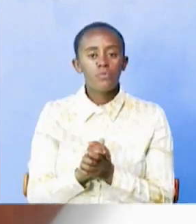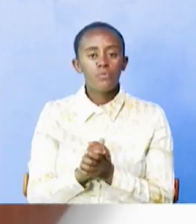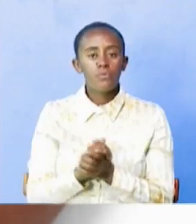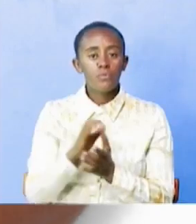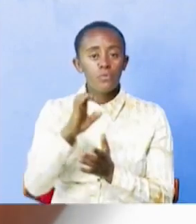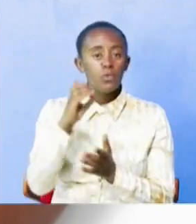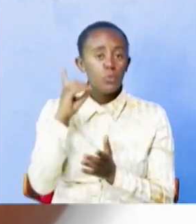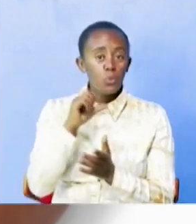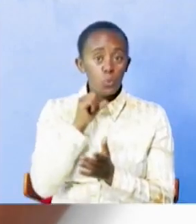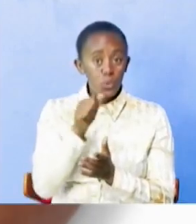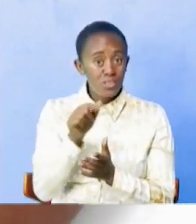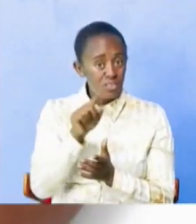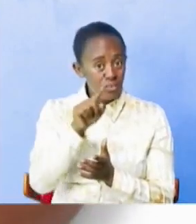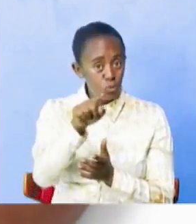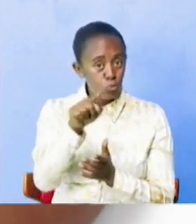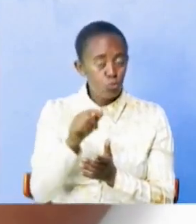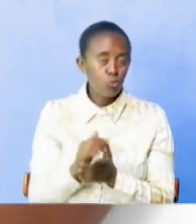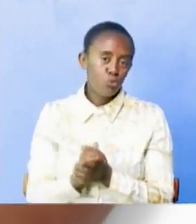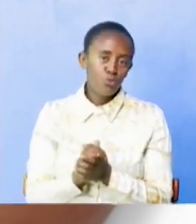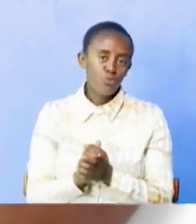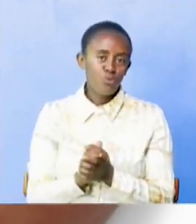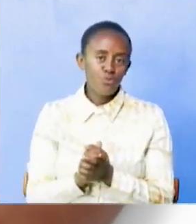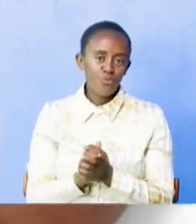Couldn't you?